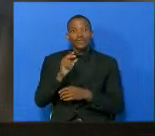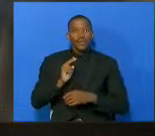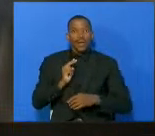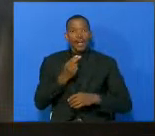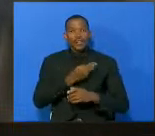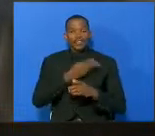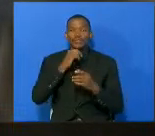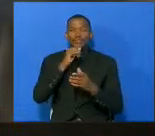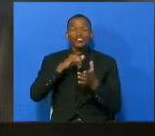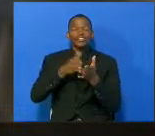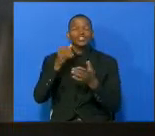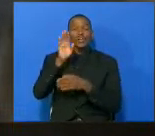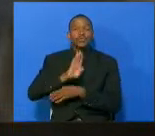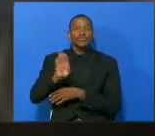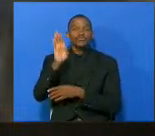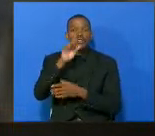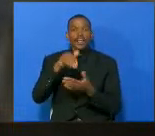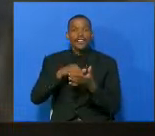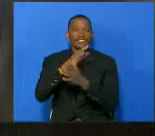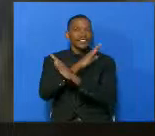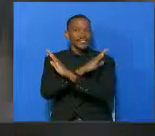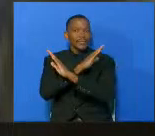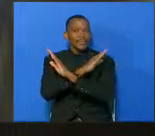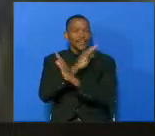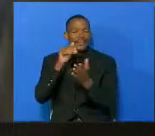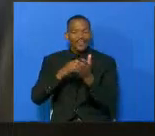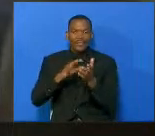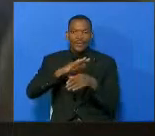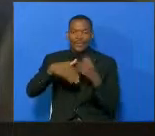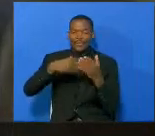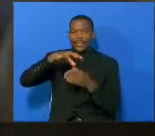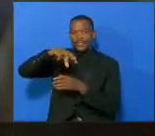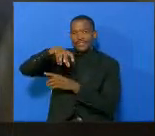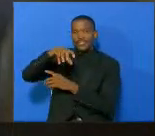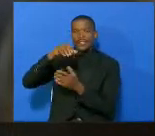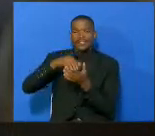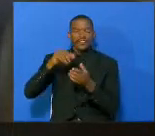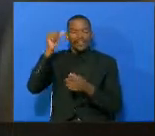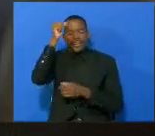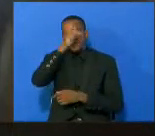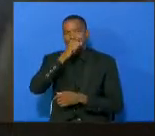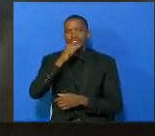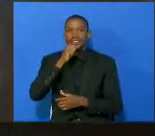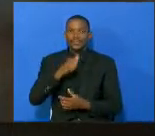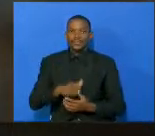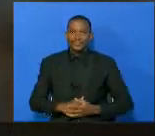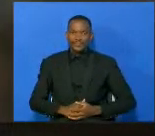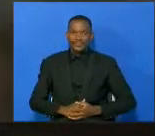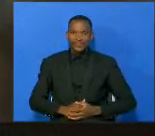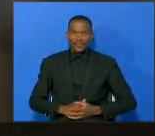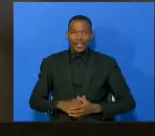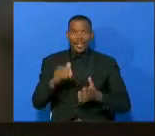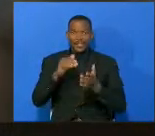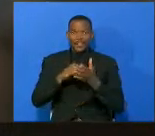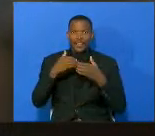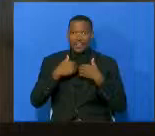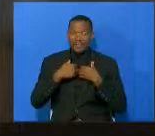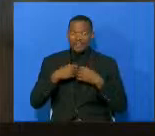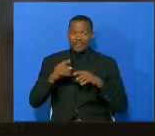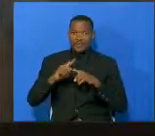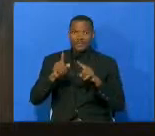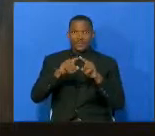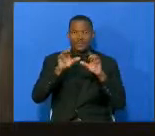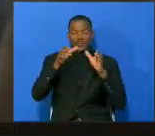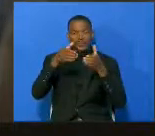just Botswana and Zambia, but to the region and the rest of Africa, and invariably indirectly the